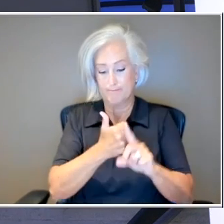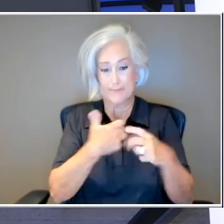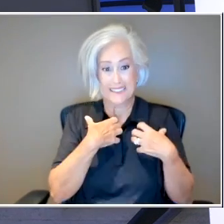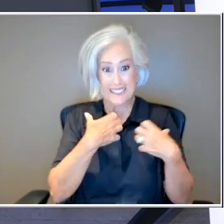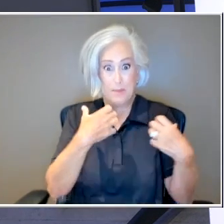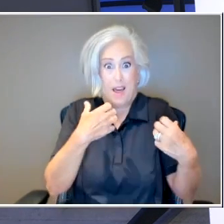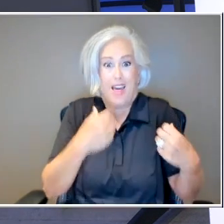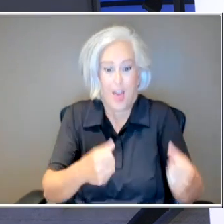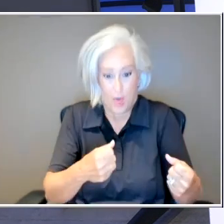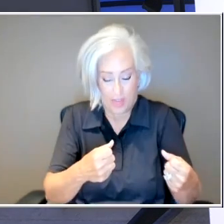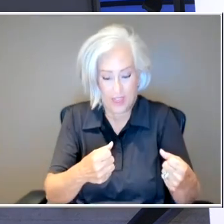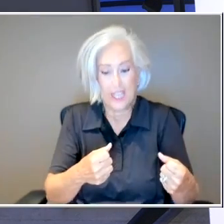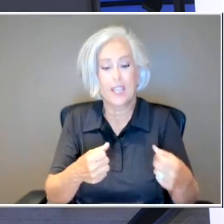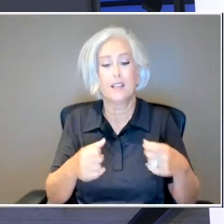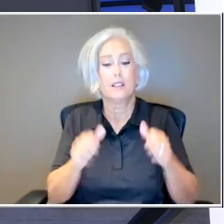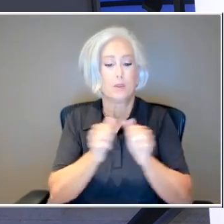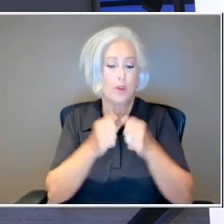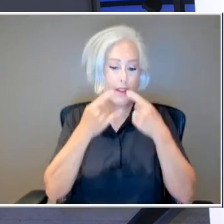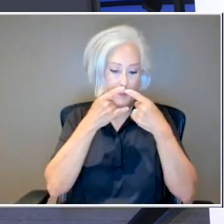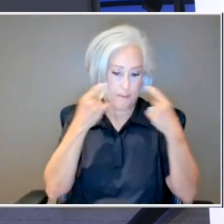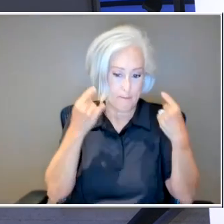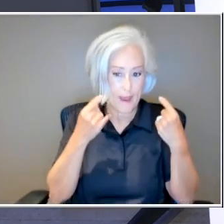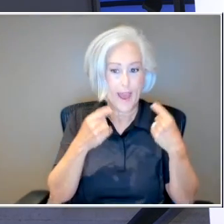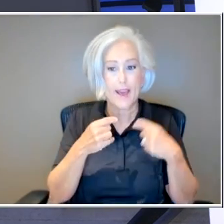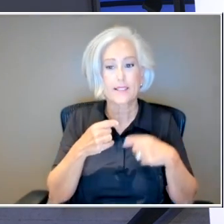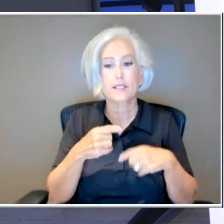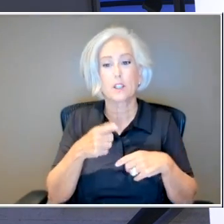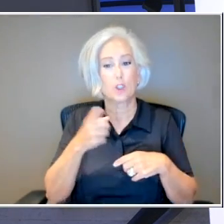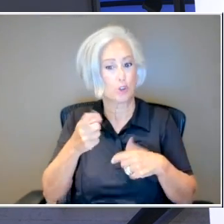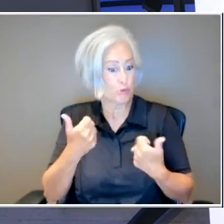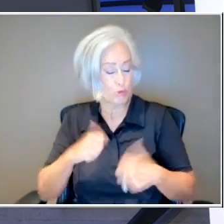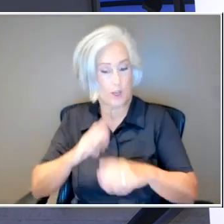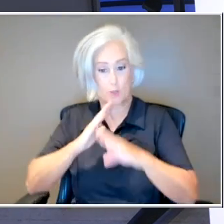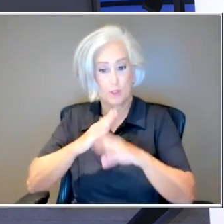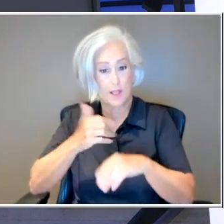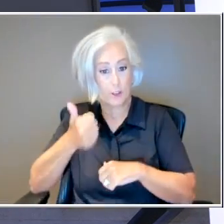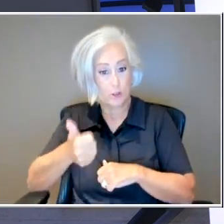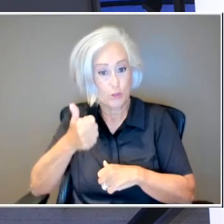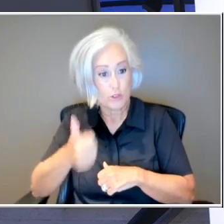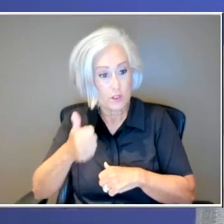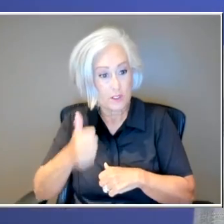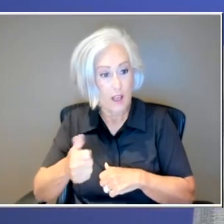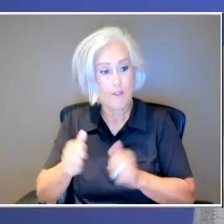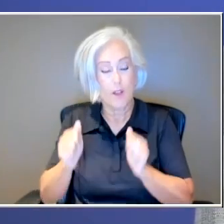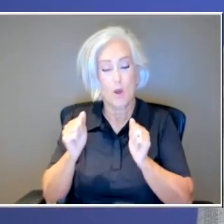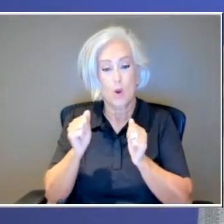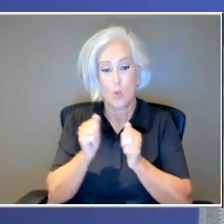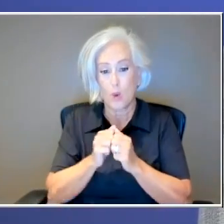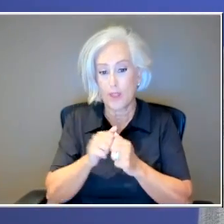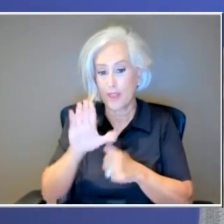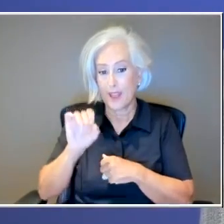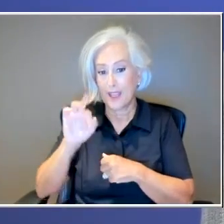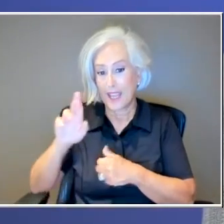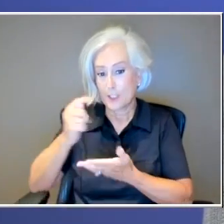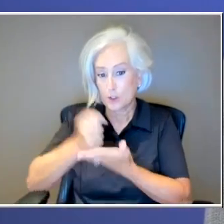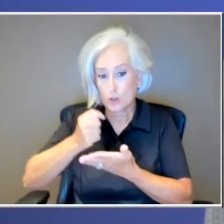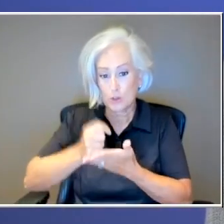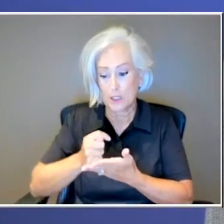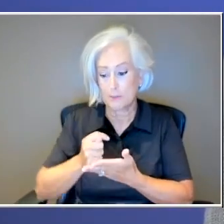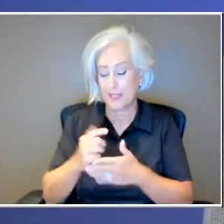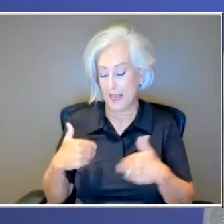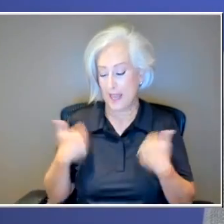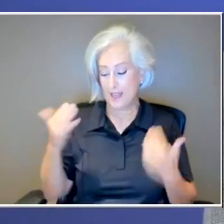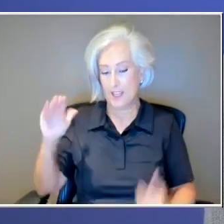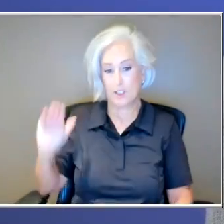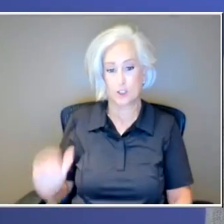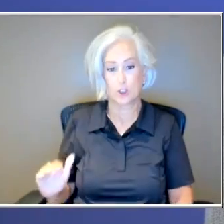cancer treatment, and you have a young child at home. How are you managing all of that? I basically masked up. I